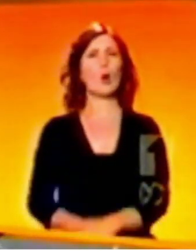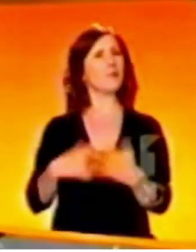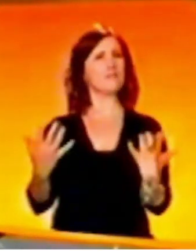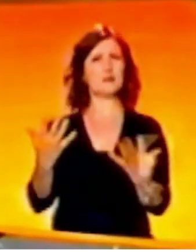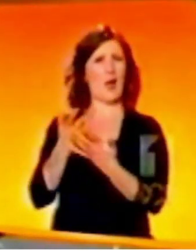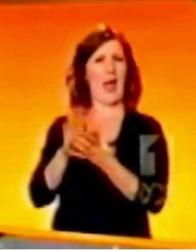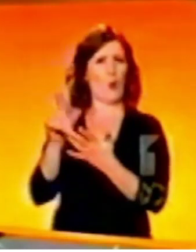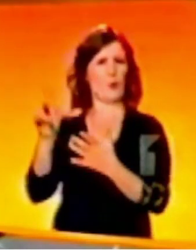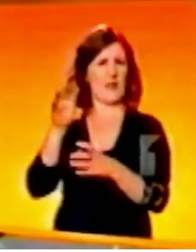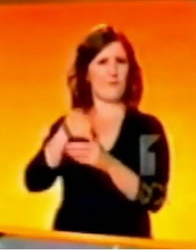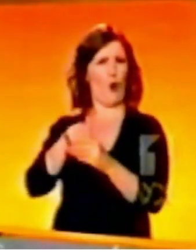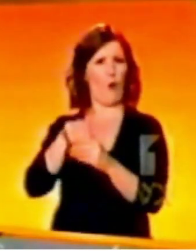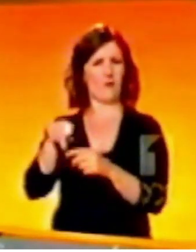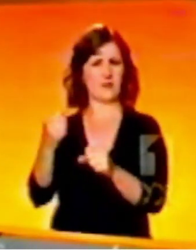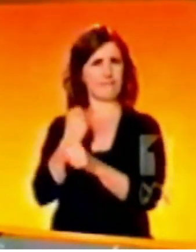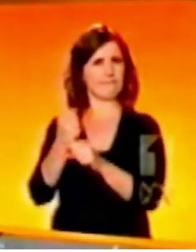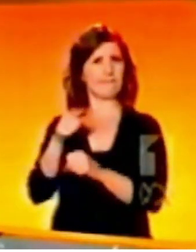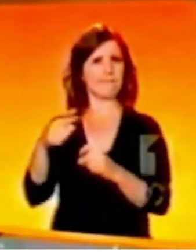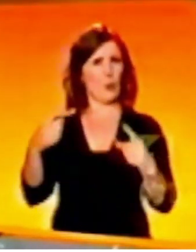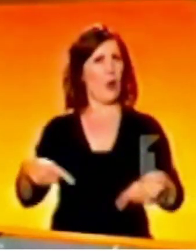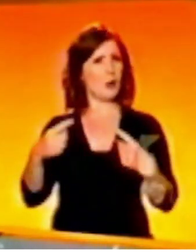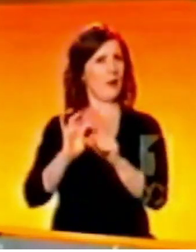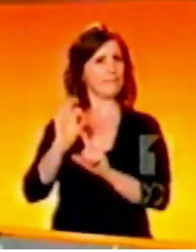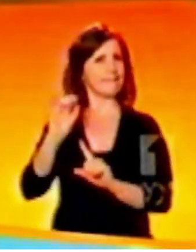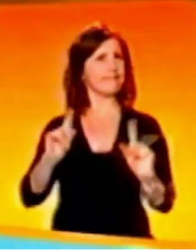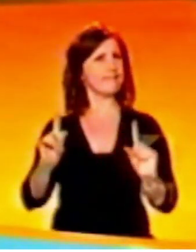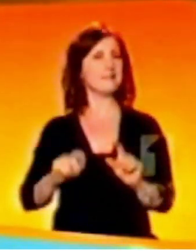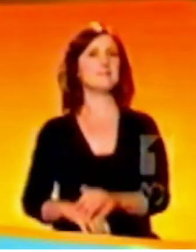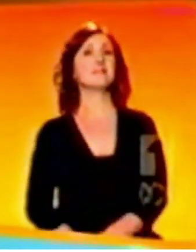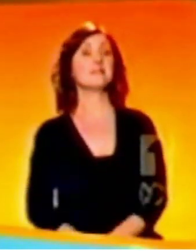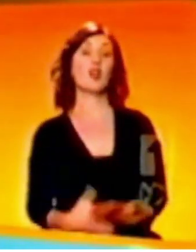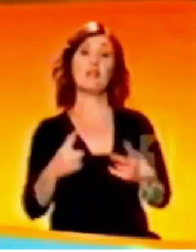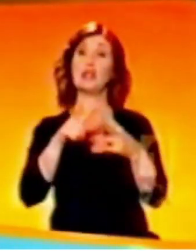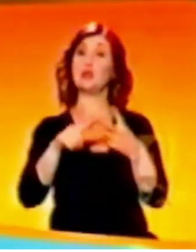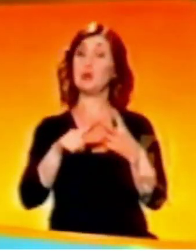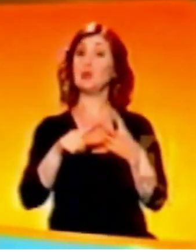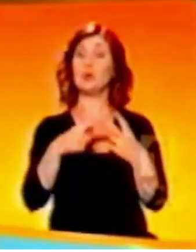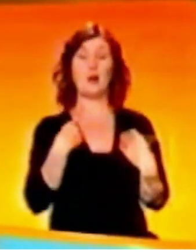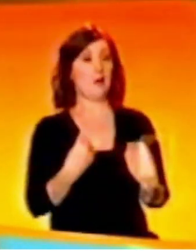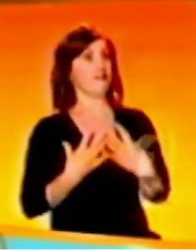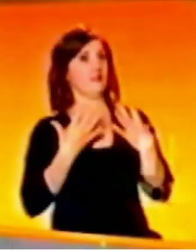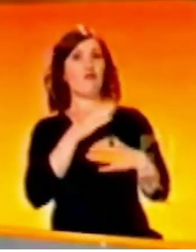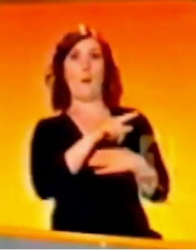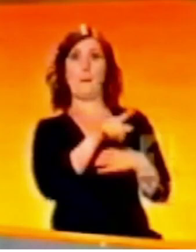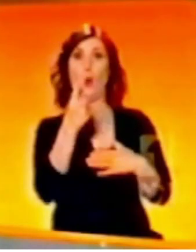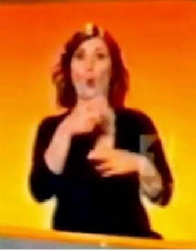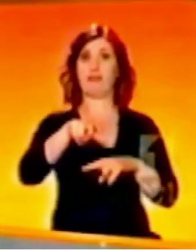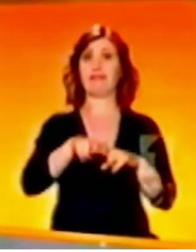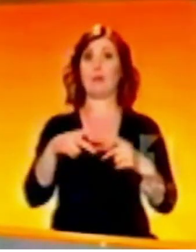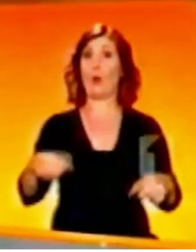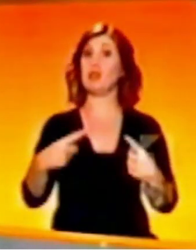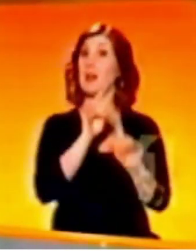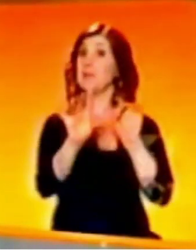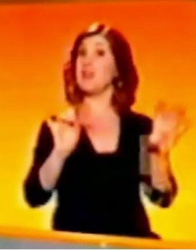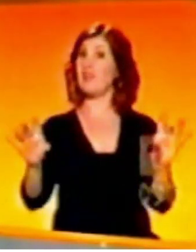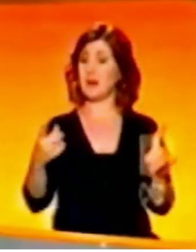Now, how did you get involved in building a better wheelchair? 2 things: inspiration by users, and then come